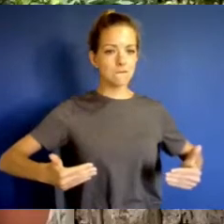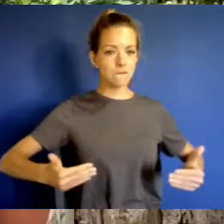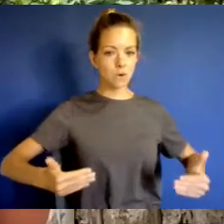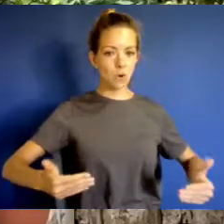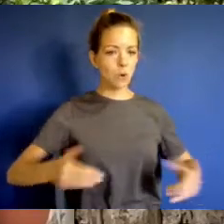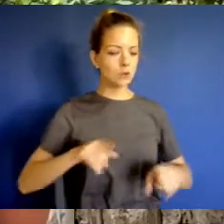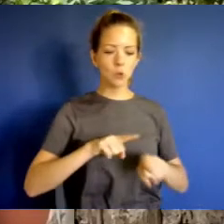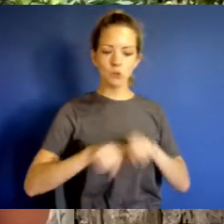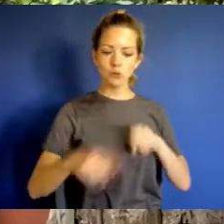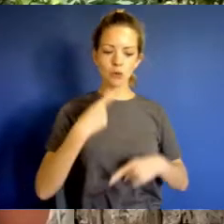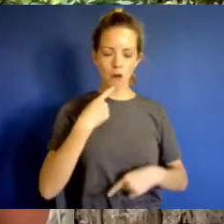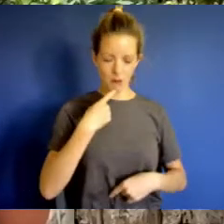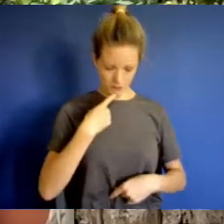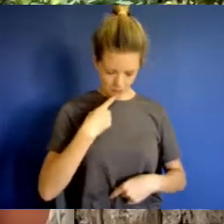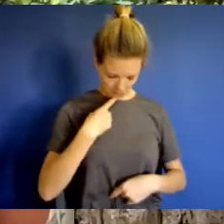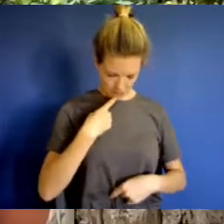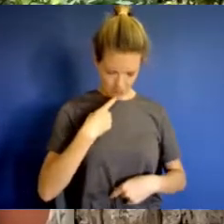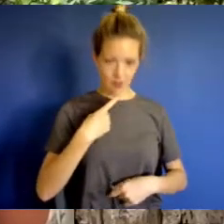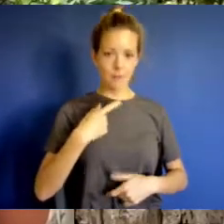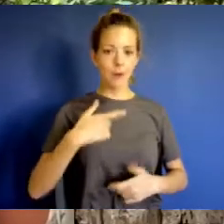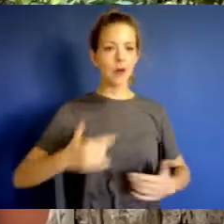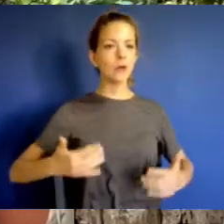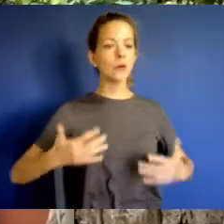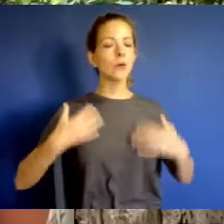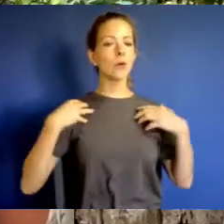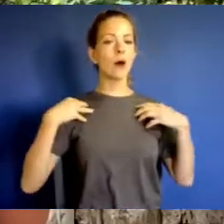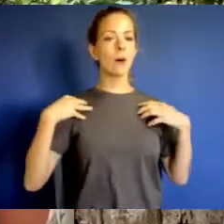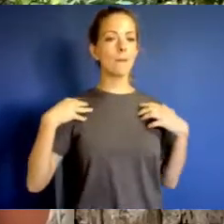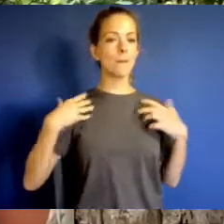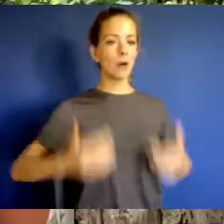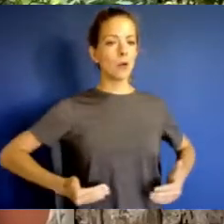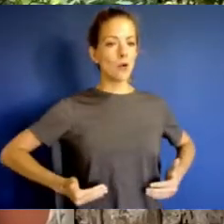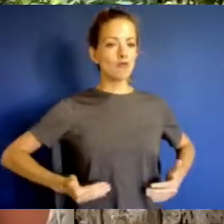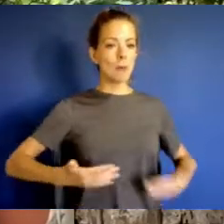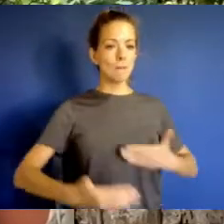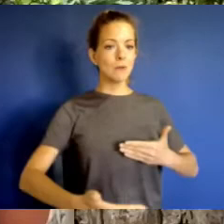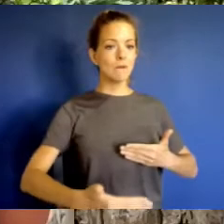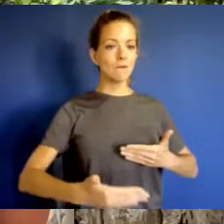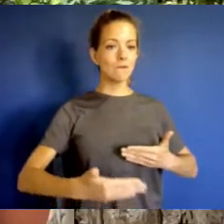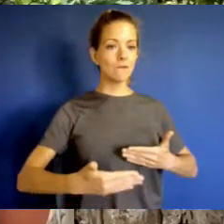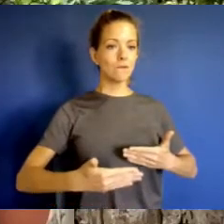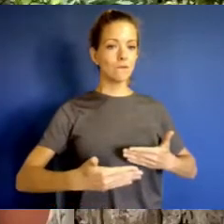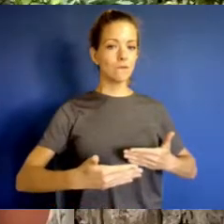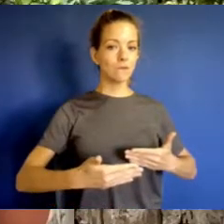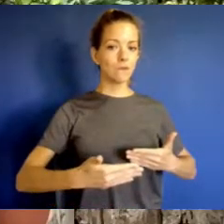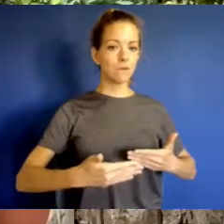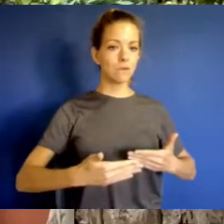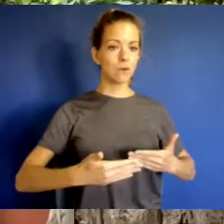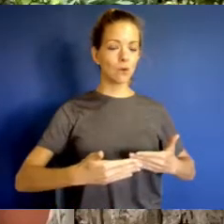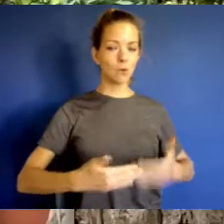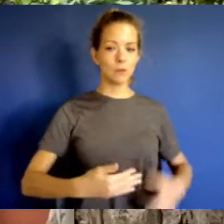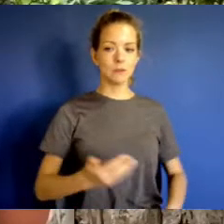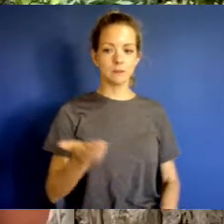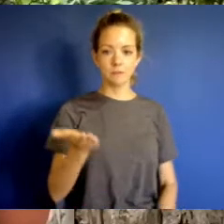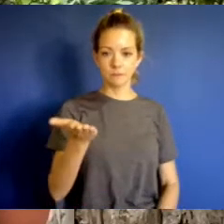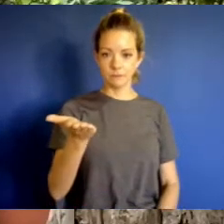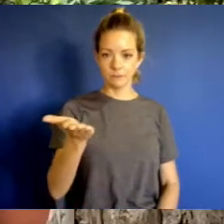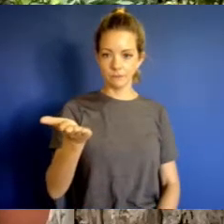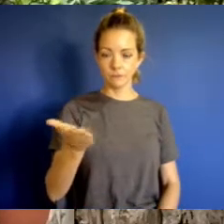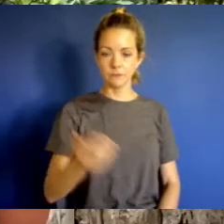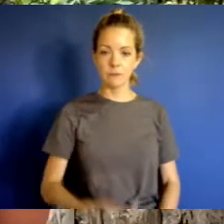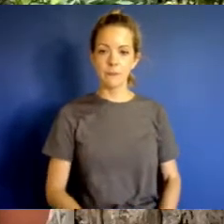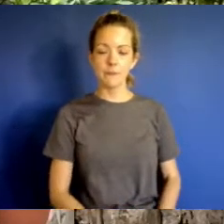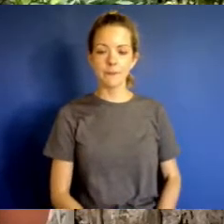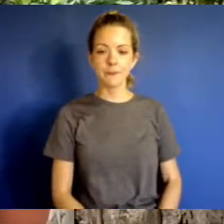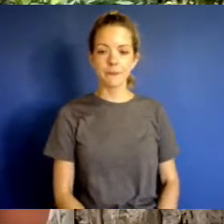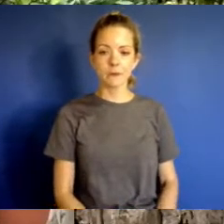your chest, keep that space there as you just move forwards to deepen that stretch.